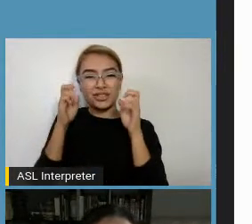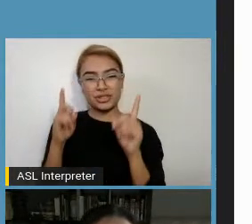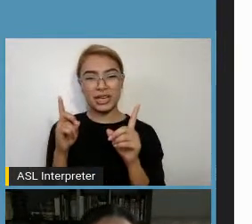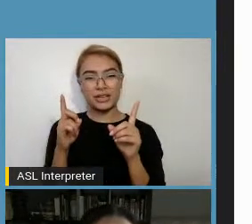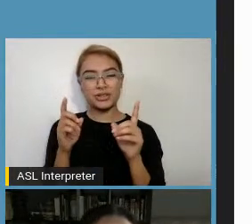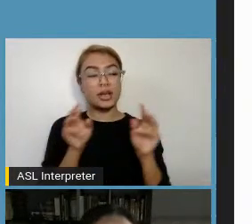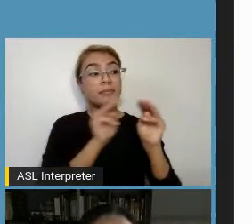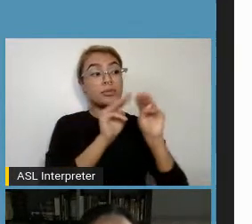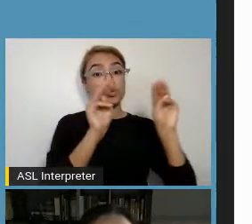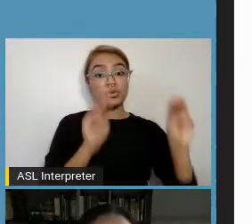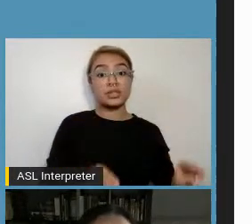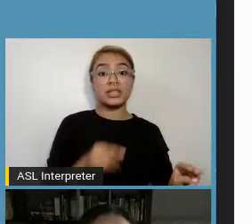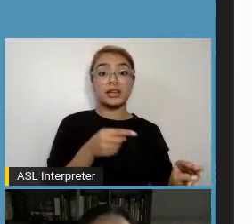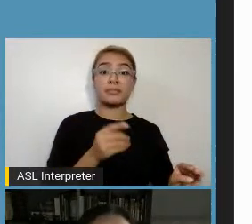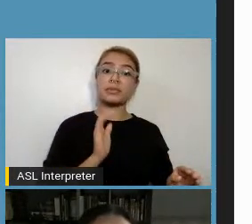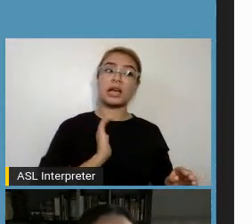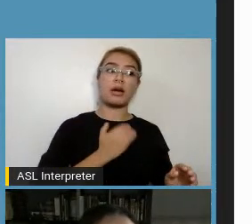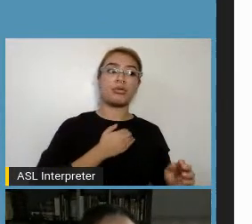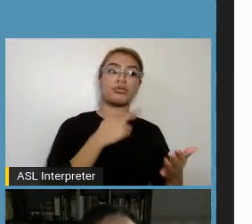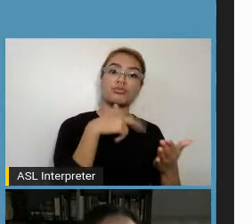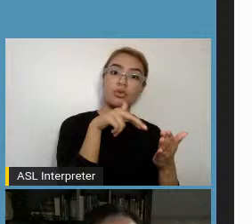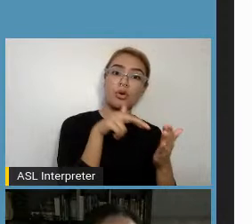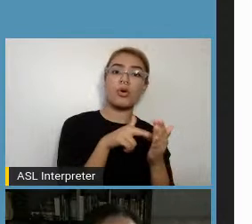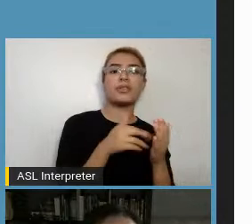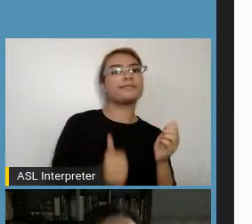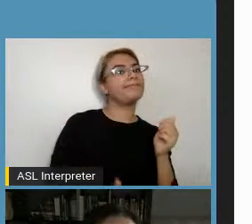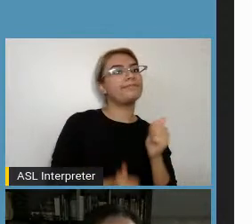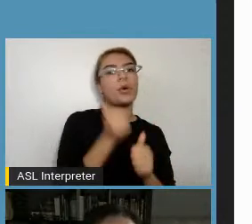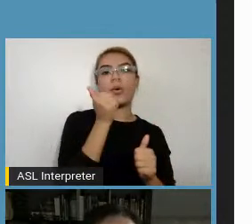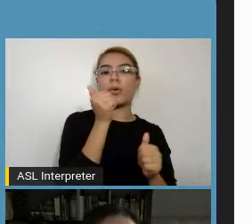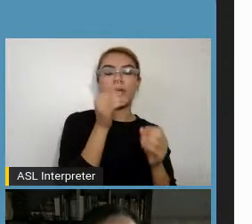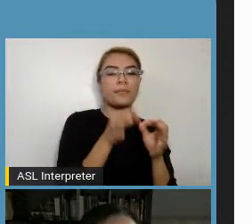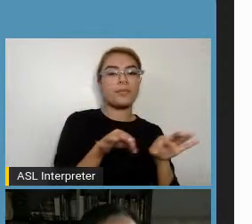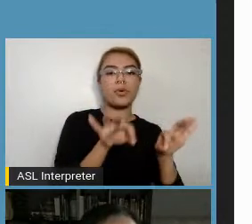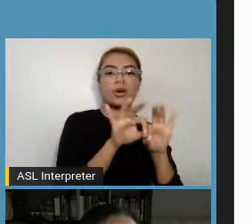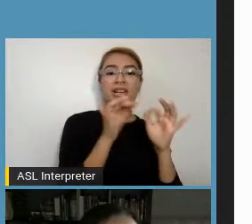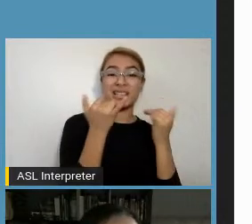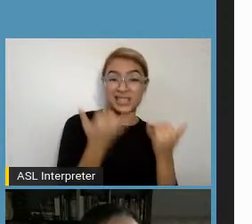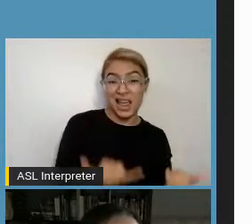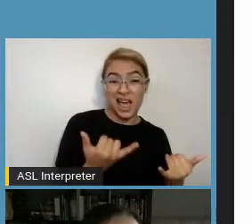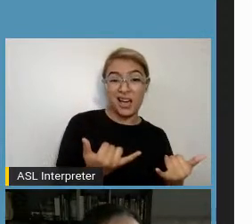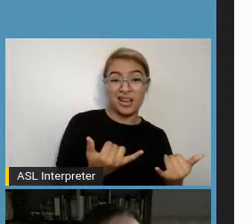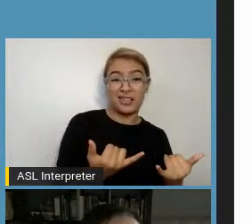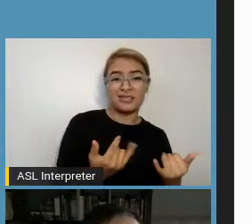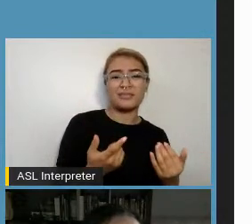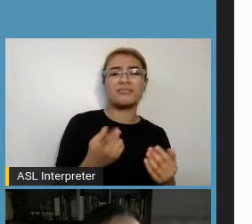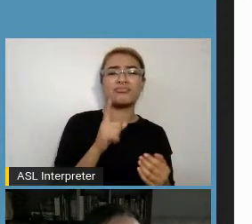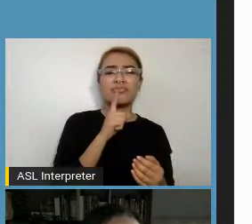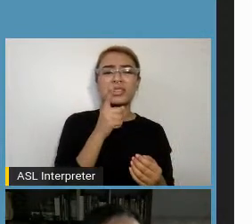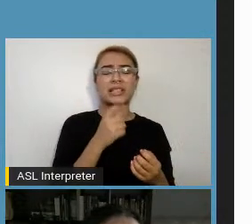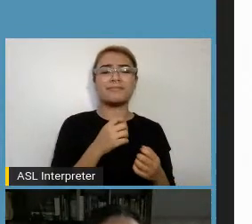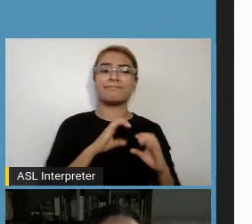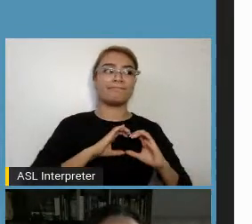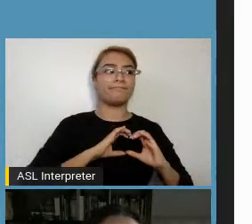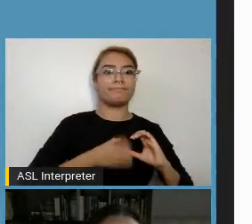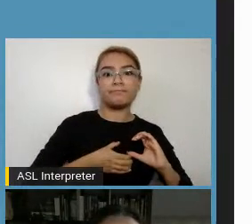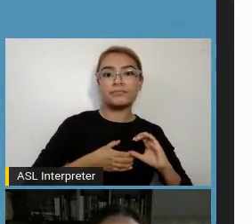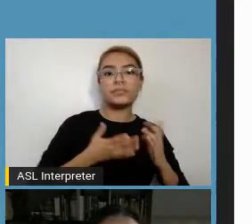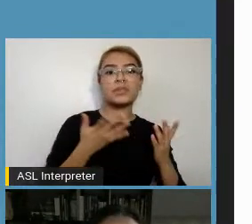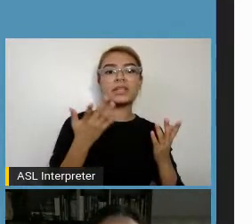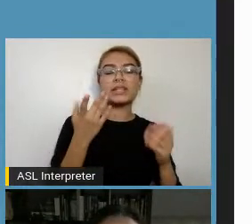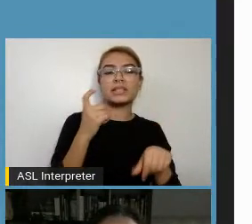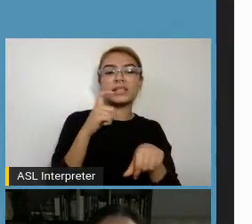think that our role in that is more important than ever. It still breaks my heart the times that we see,